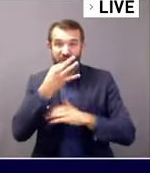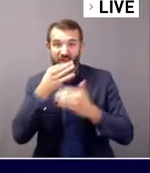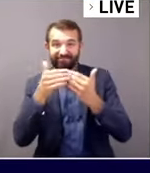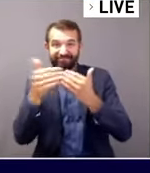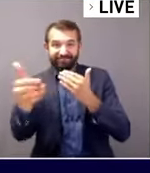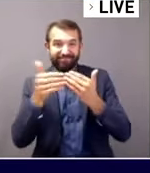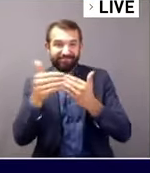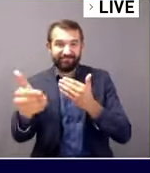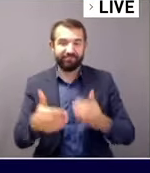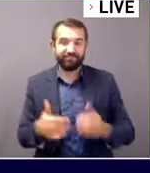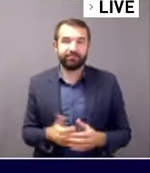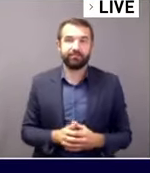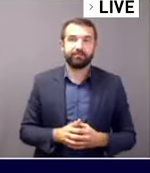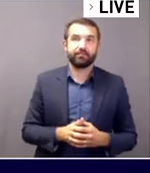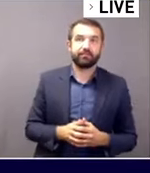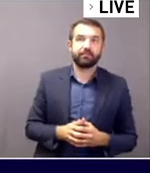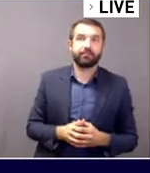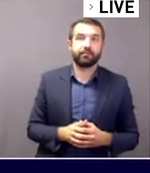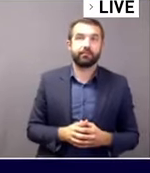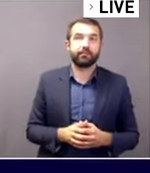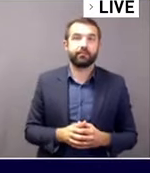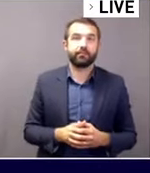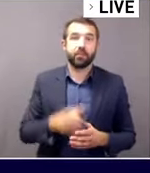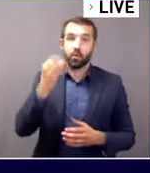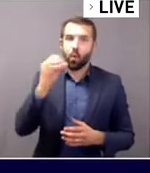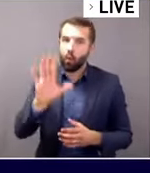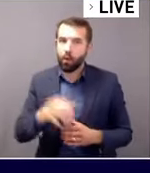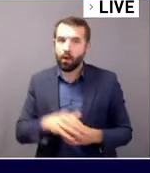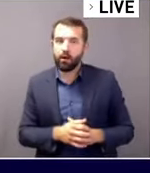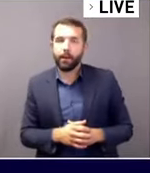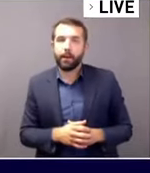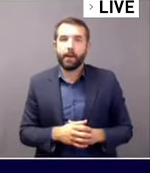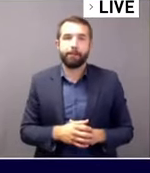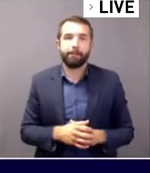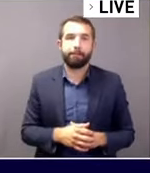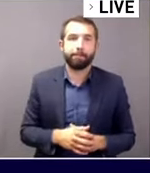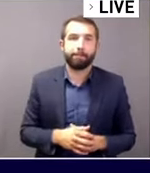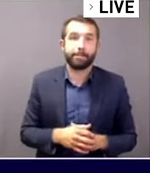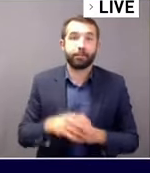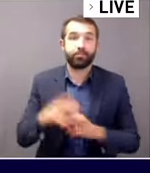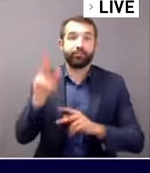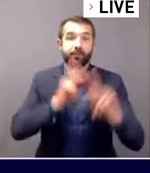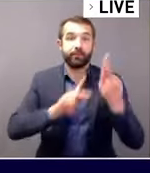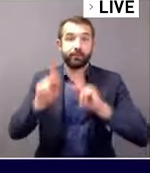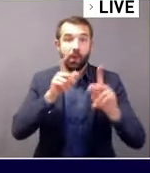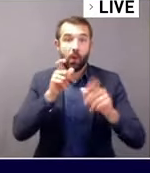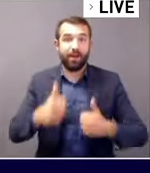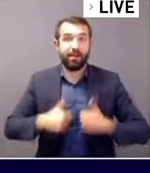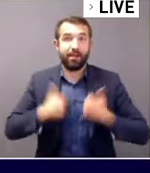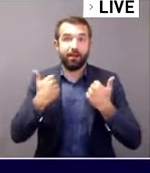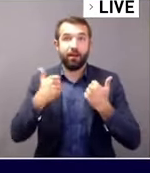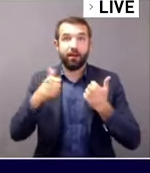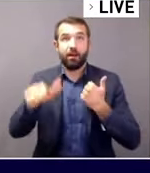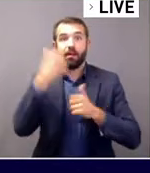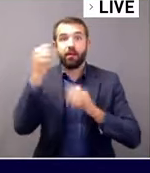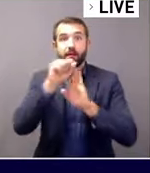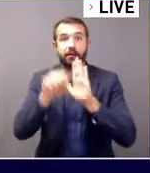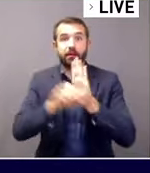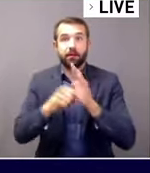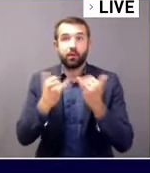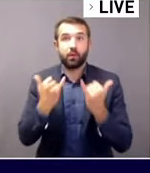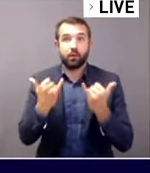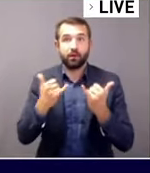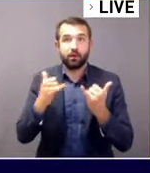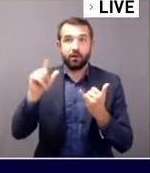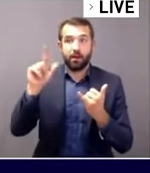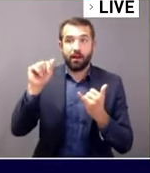what's your message for people within Maine, outside of Maine, traveling for Labor Day weekend. York County has a lot of beaches.